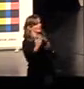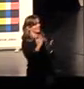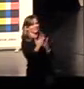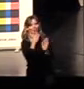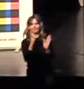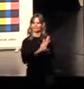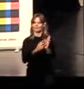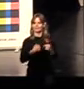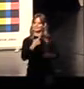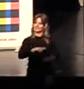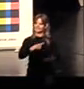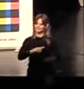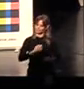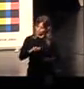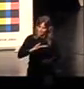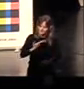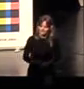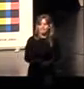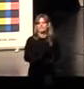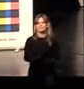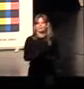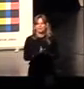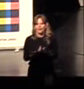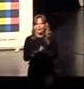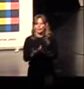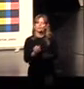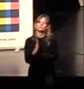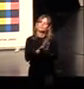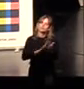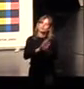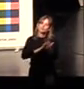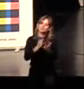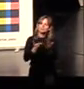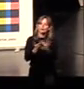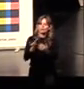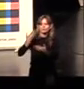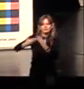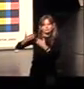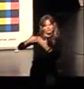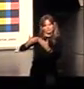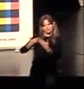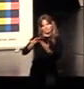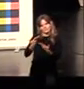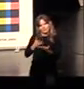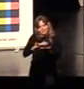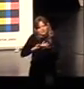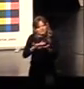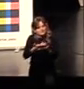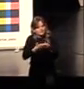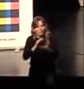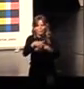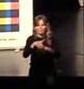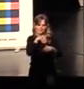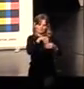politieke zit is een rights and soul historie cleo c1000 ongoing discussion and membership